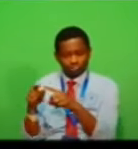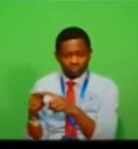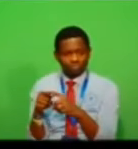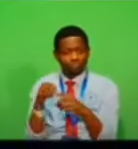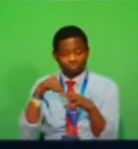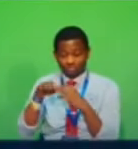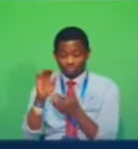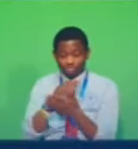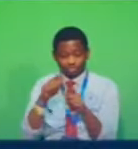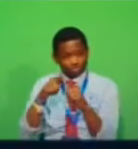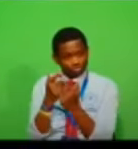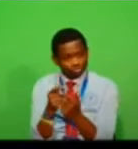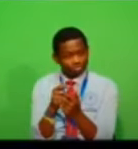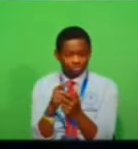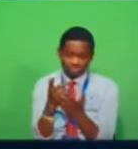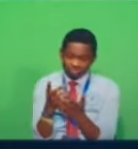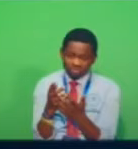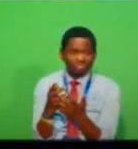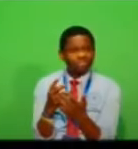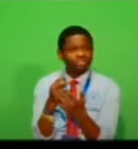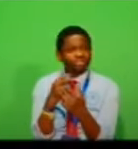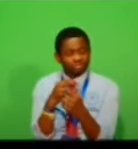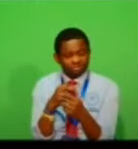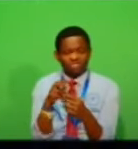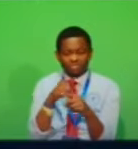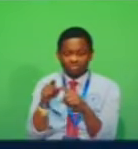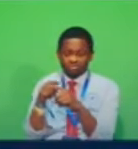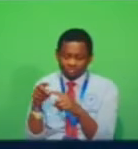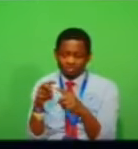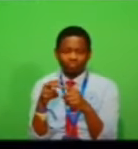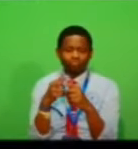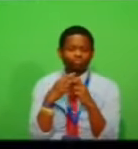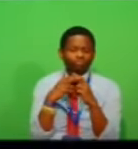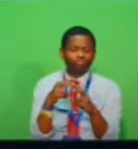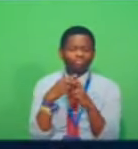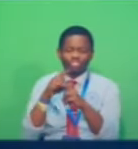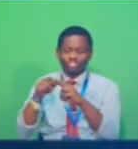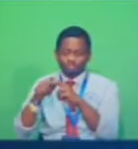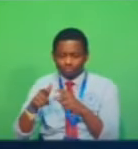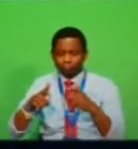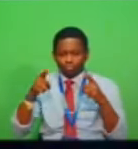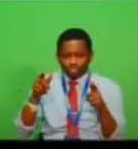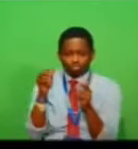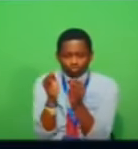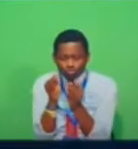in a choir, not only have you got different voices, you've not only got different colors and creed, you've got different voices